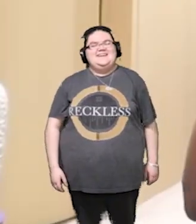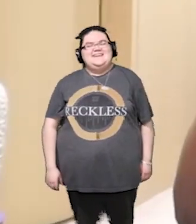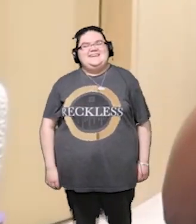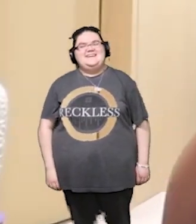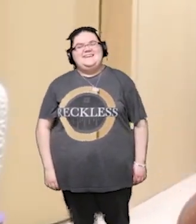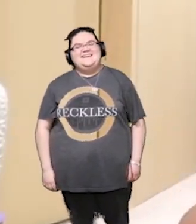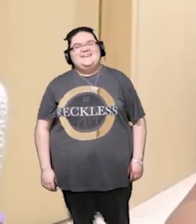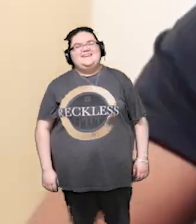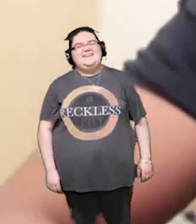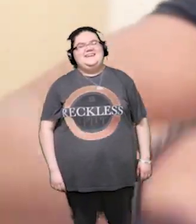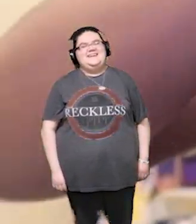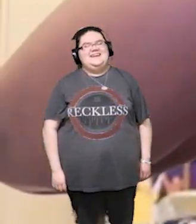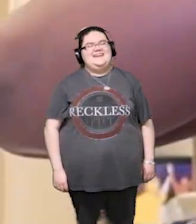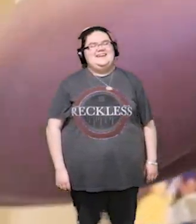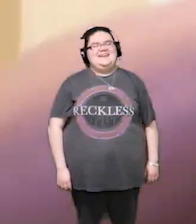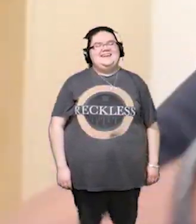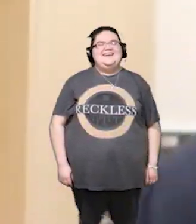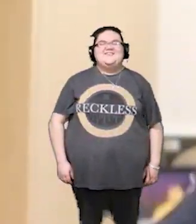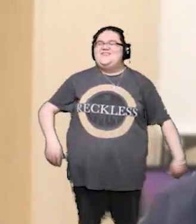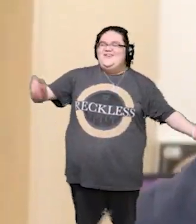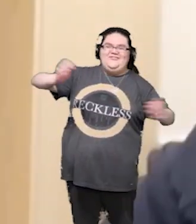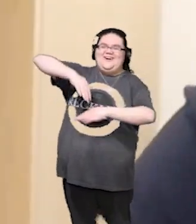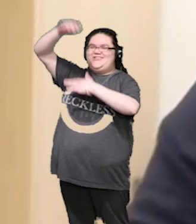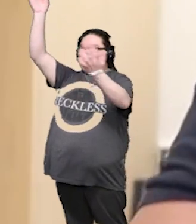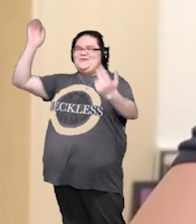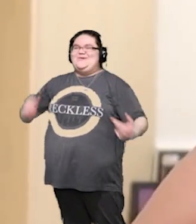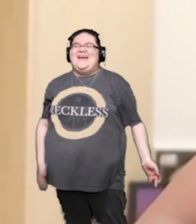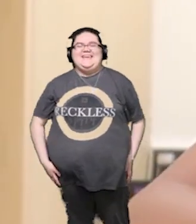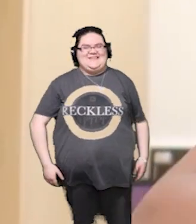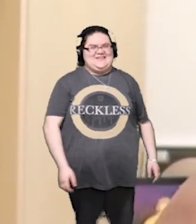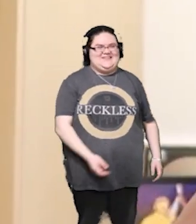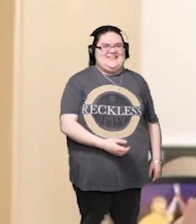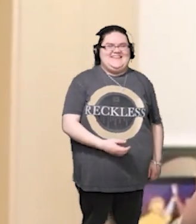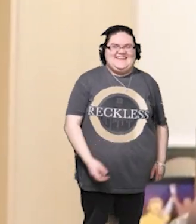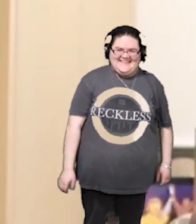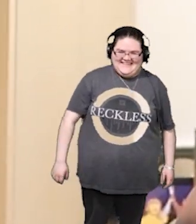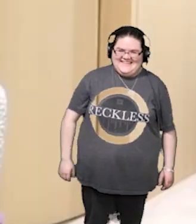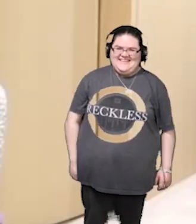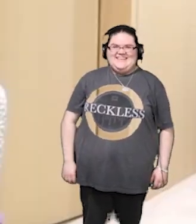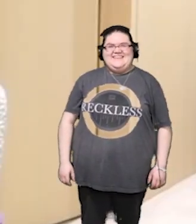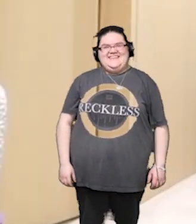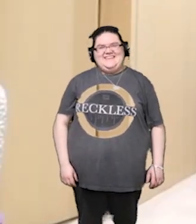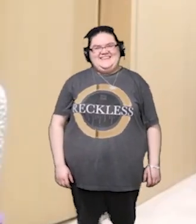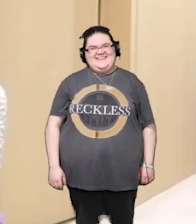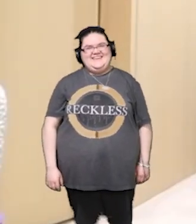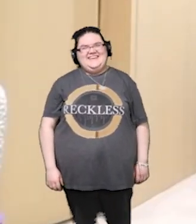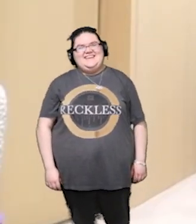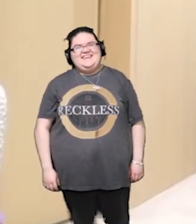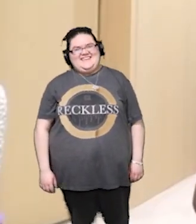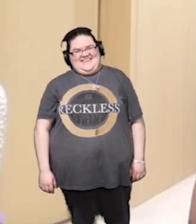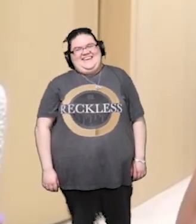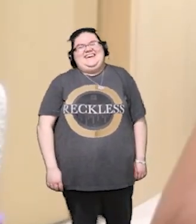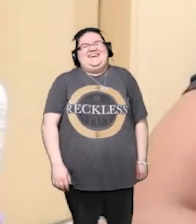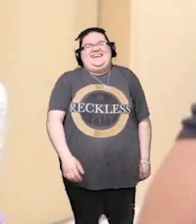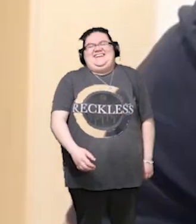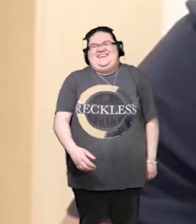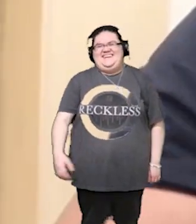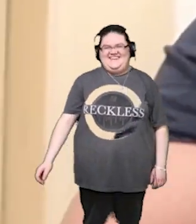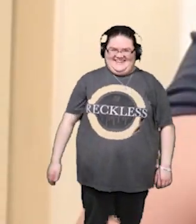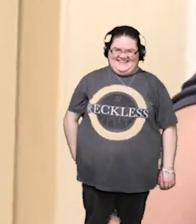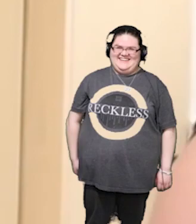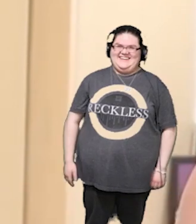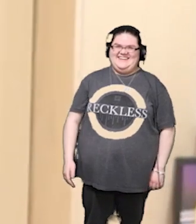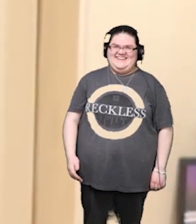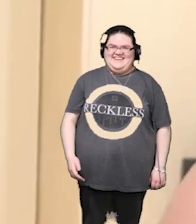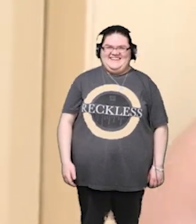reflect the sun's rays, like, hey, yo. We don't want your rays. The sun's giving us too many rays. We